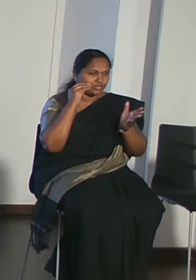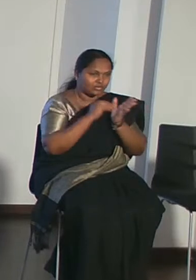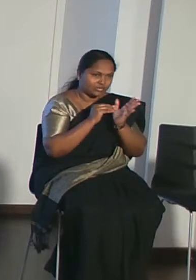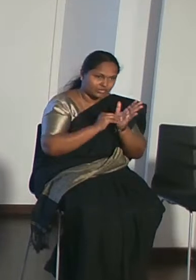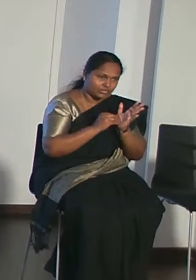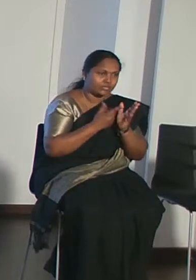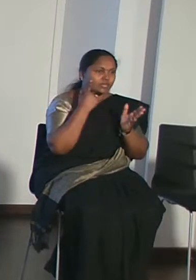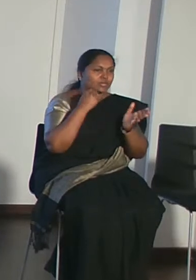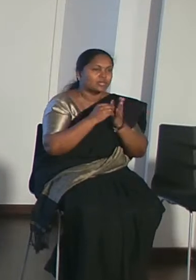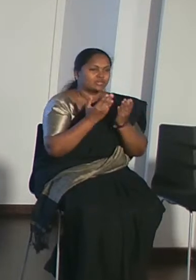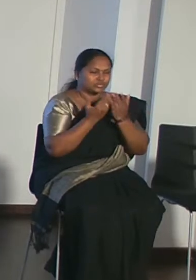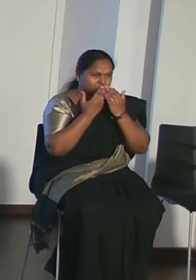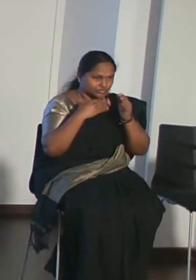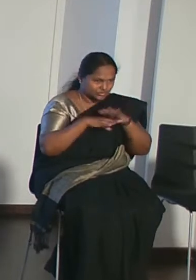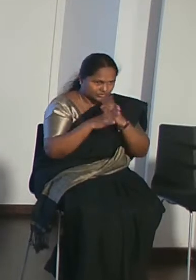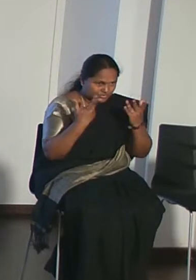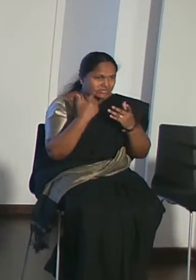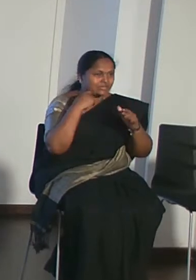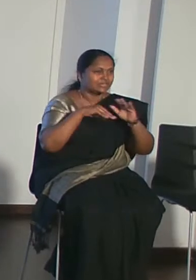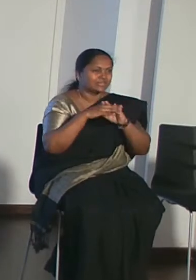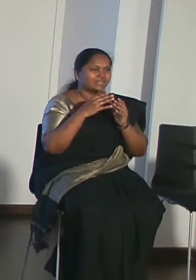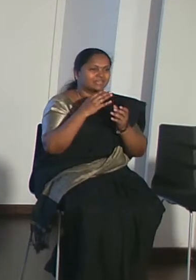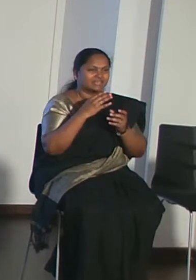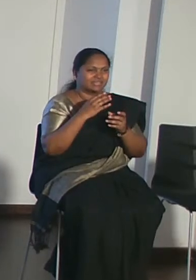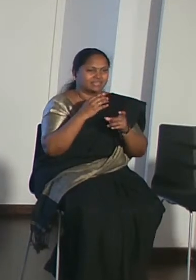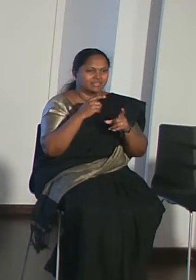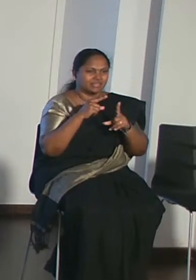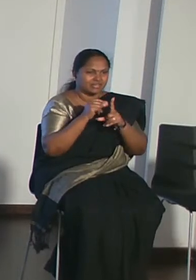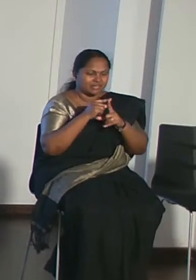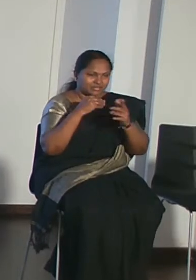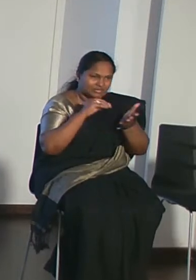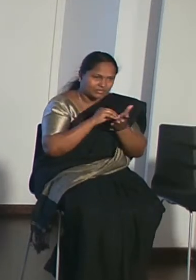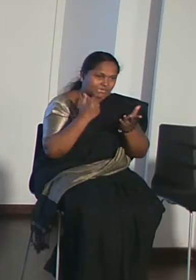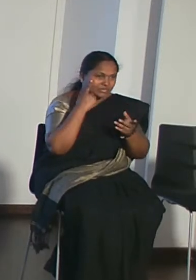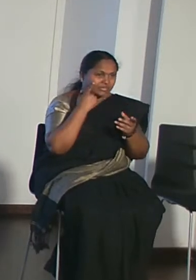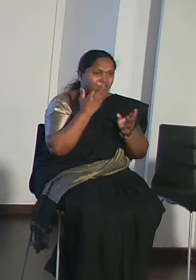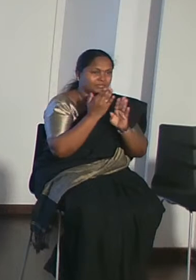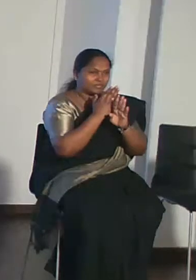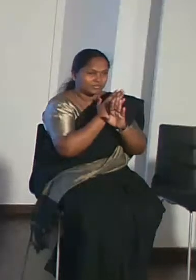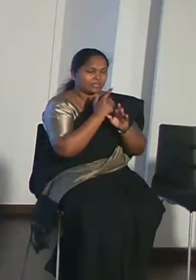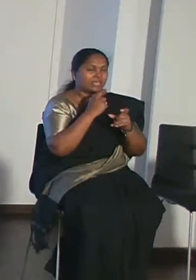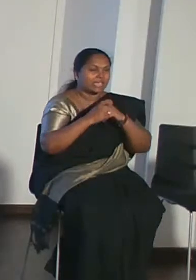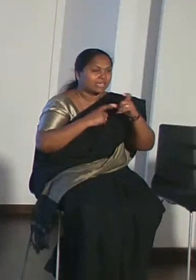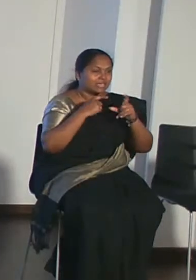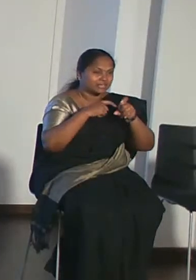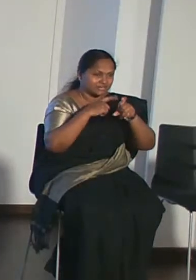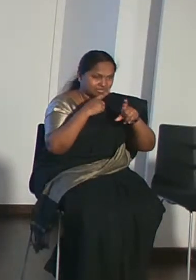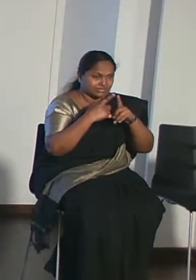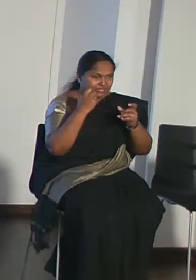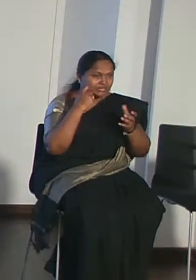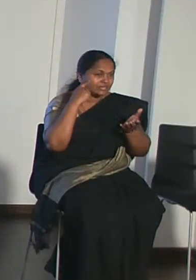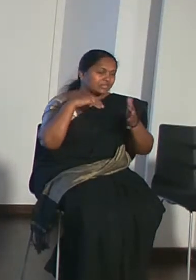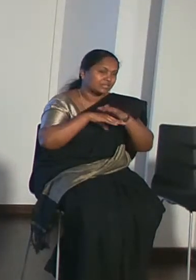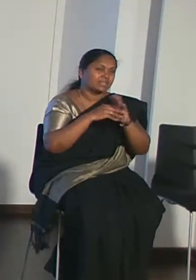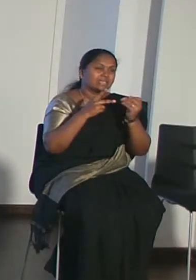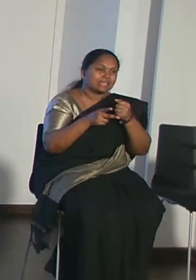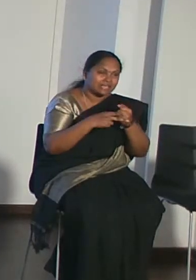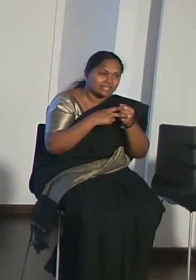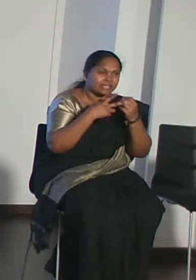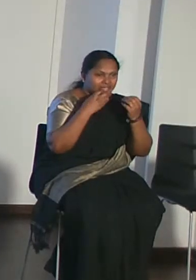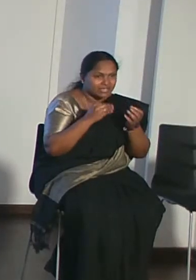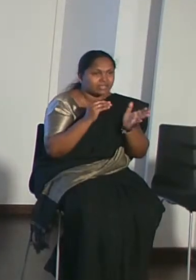in touch with school and university curricula. And our previous exhibition had artists like George Keat and